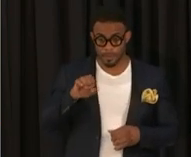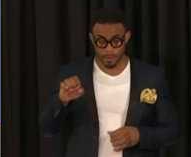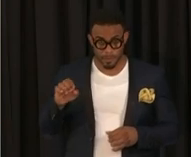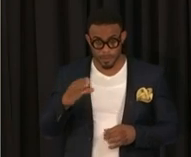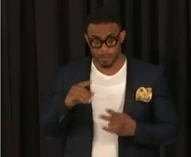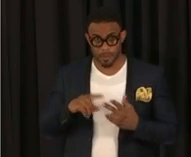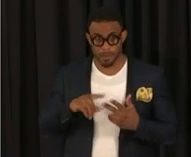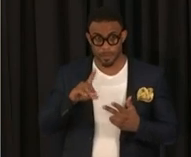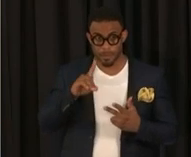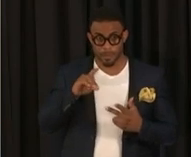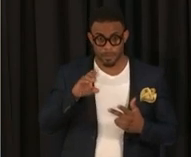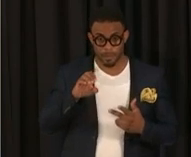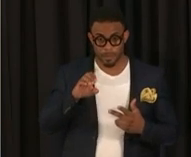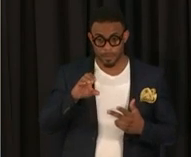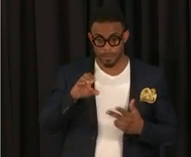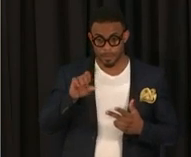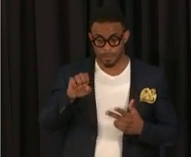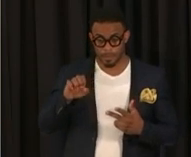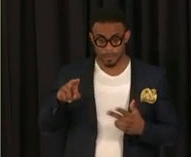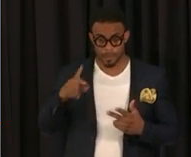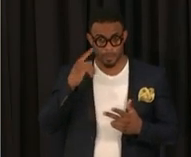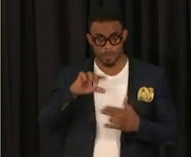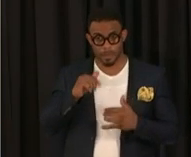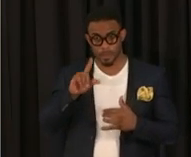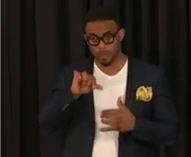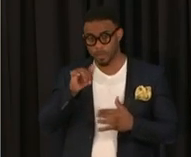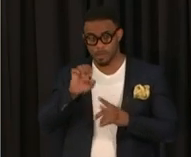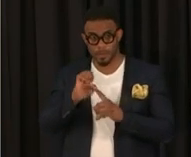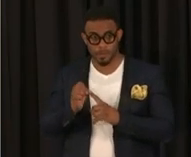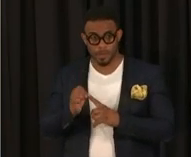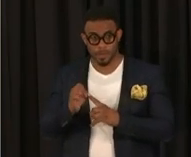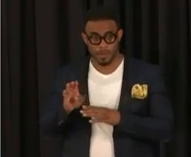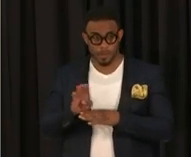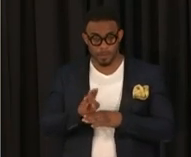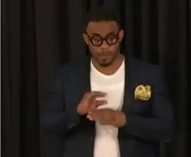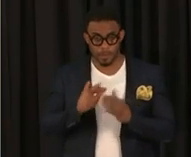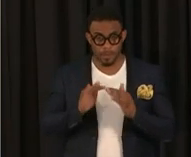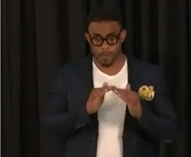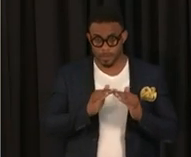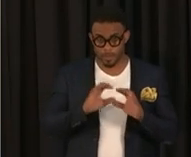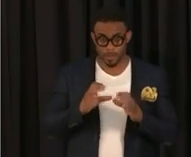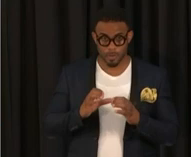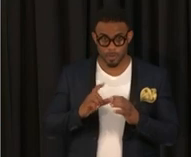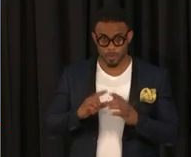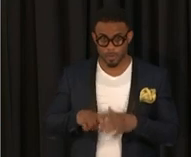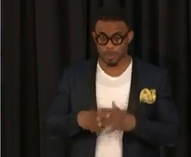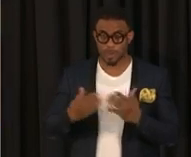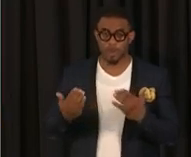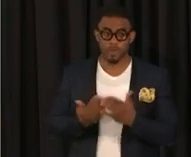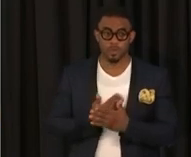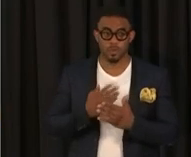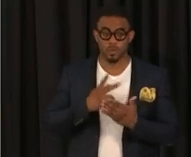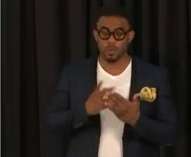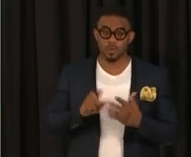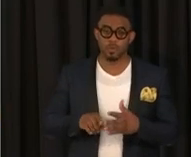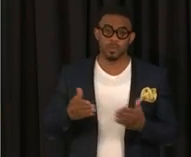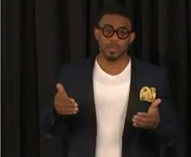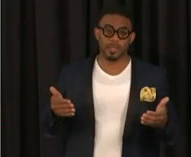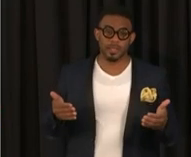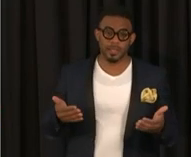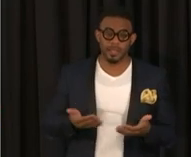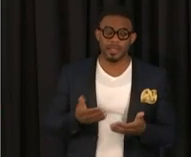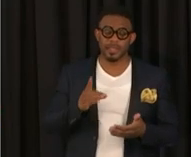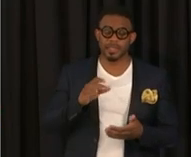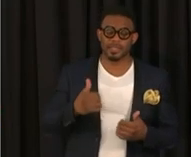DOEE and DCSEU, along with more than 20 environmental, business, and community groups to launch a new initiative to